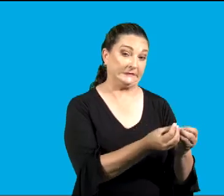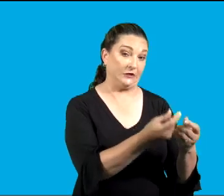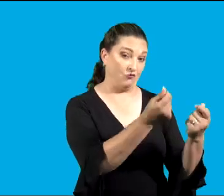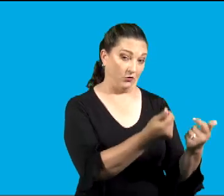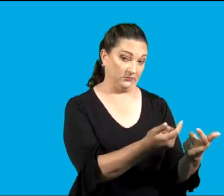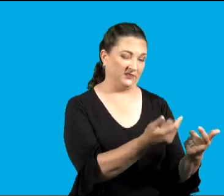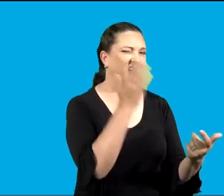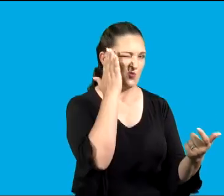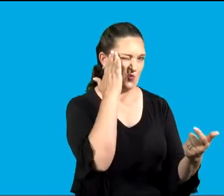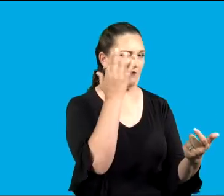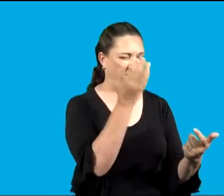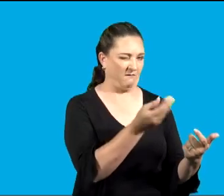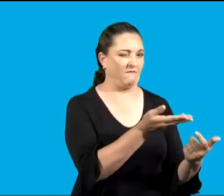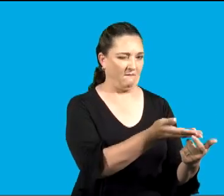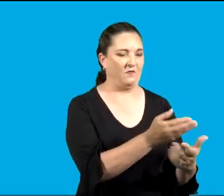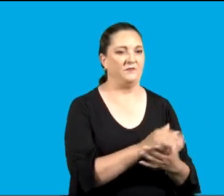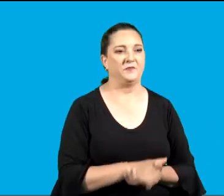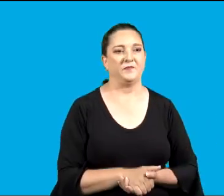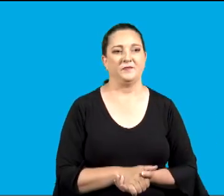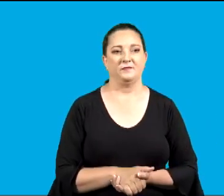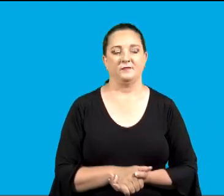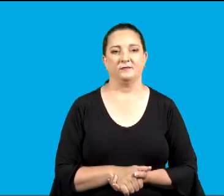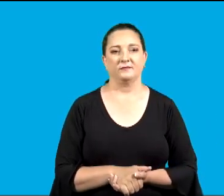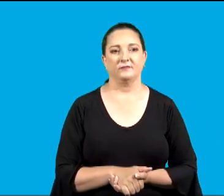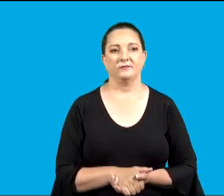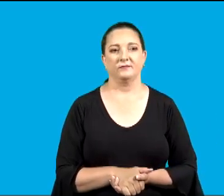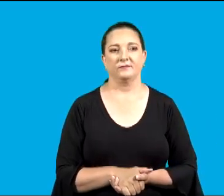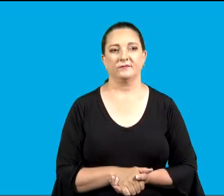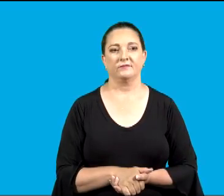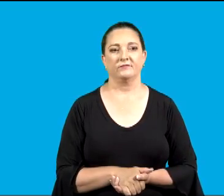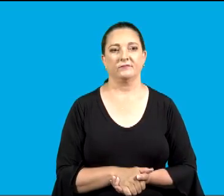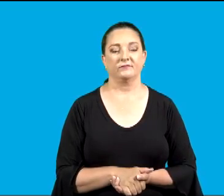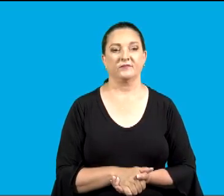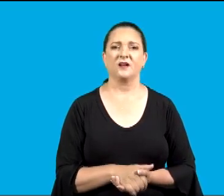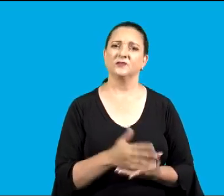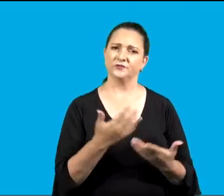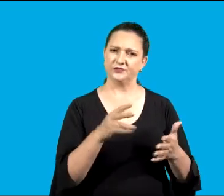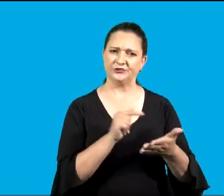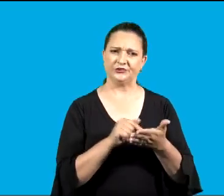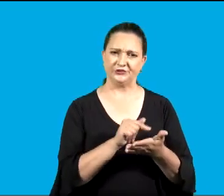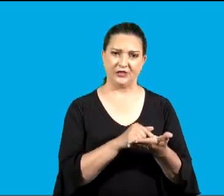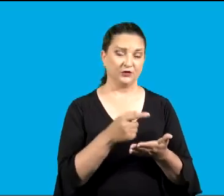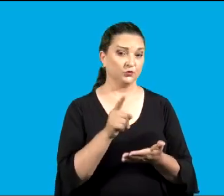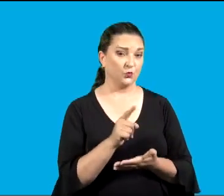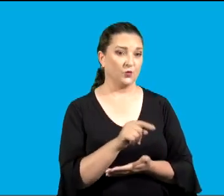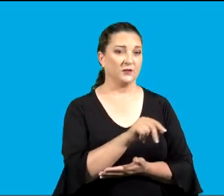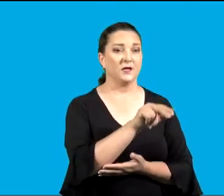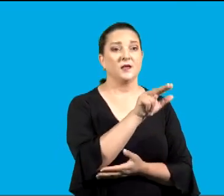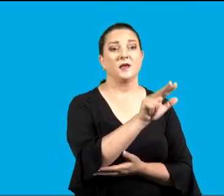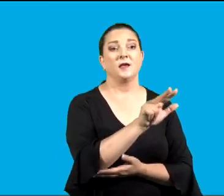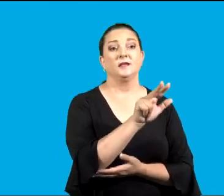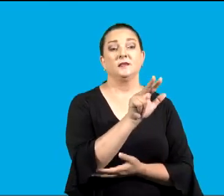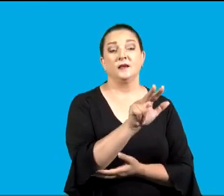material cost. I have that one, my direct material cost. We calculated that one, which